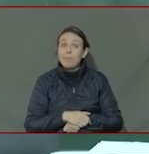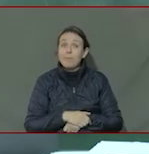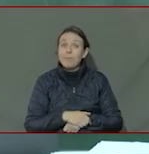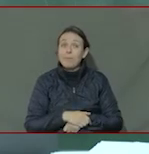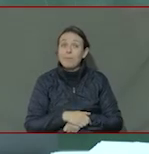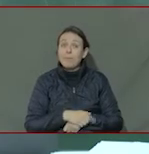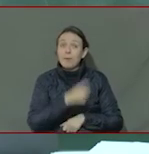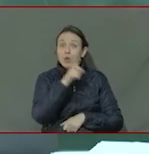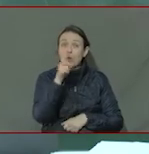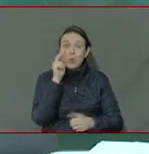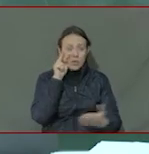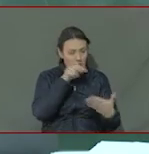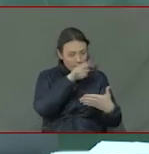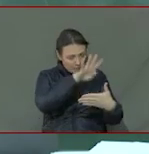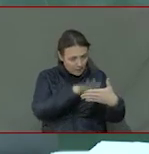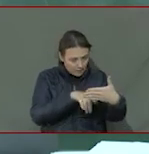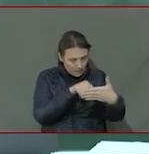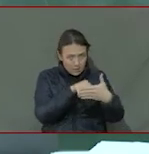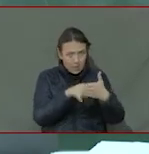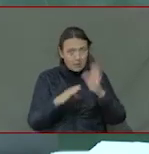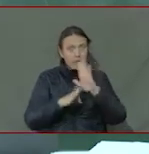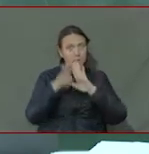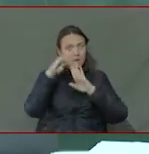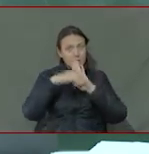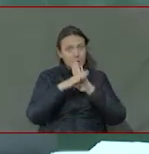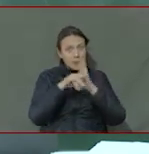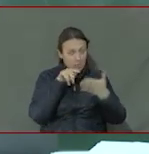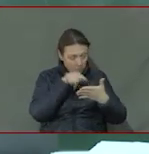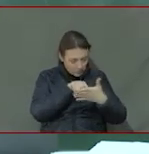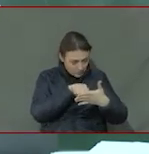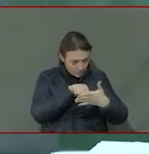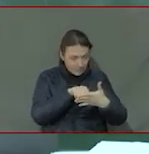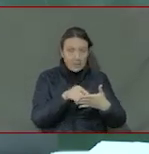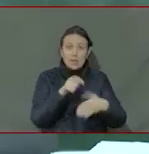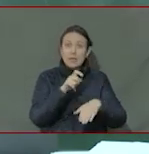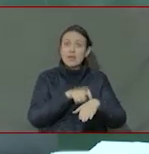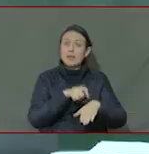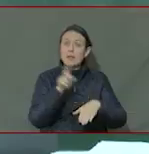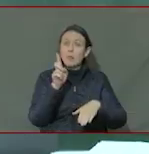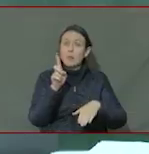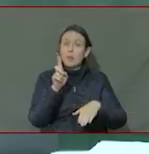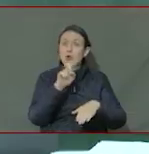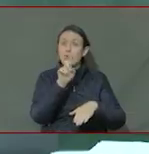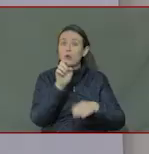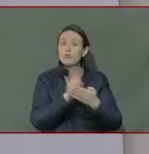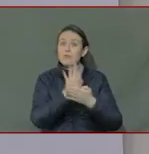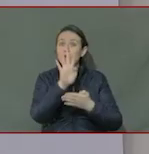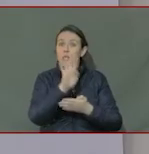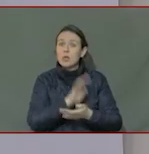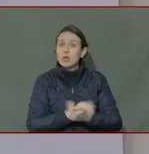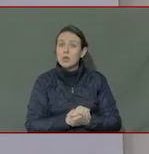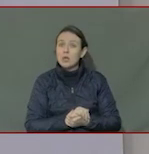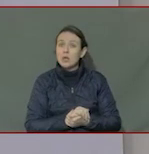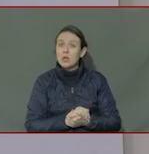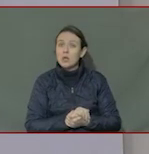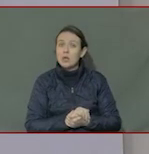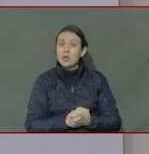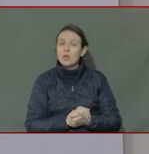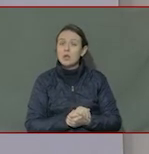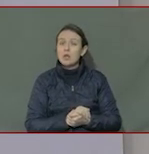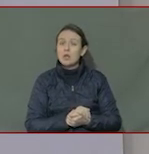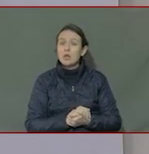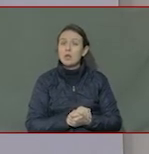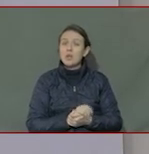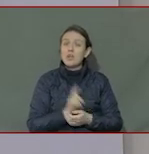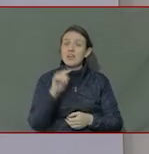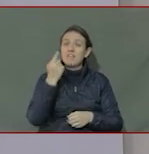People, can you look at your papers? You can look at your papers in front of you. You see that question called 3.3, or you can look on the board. The